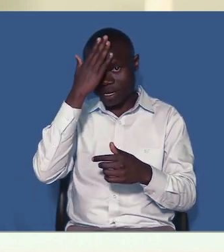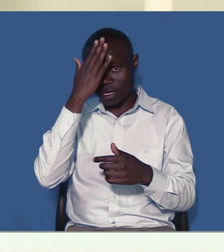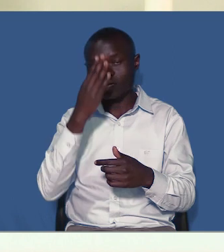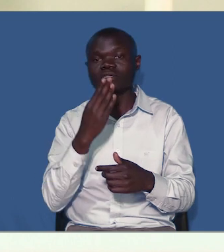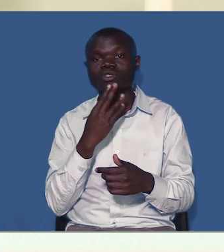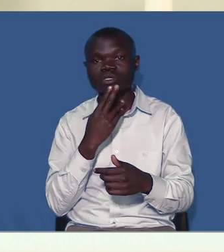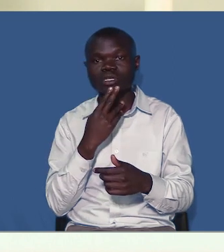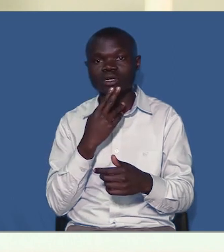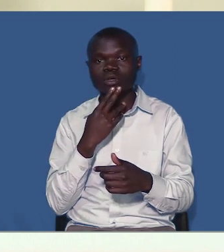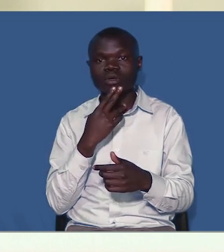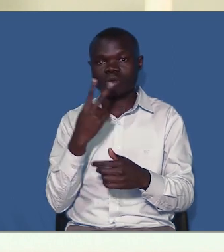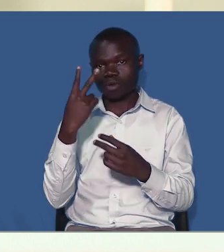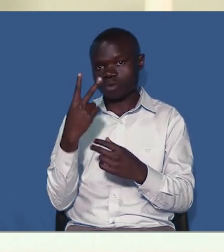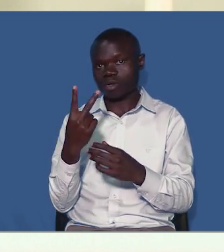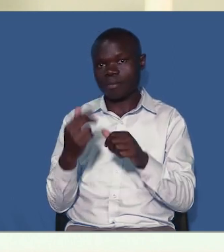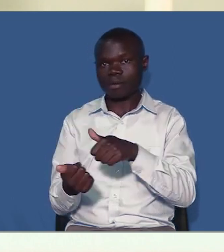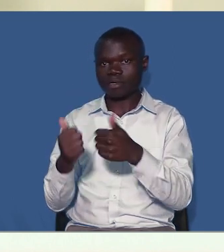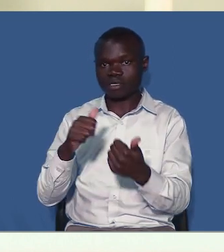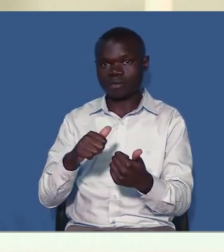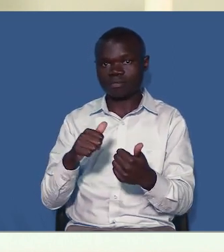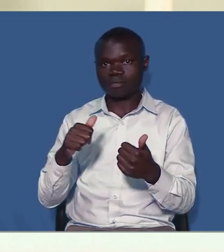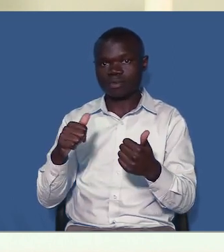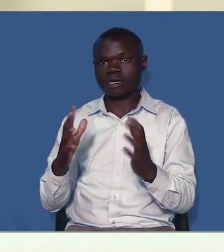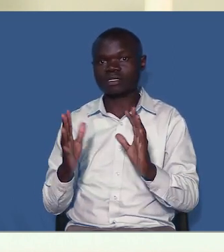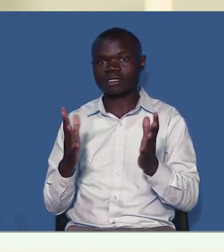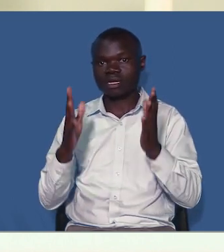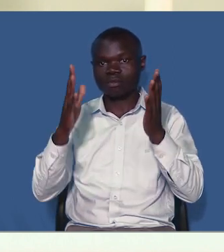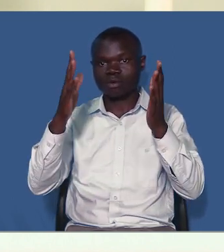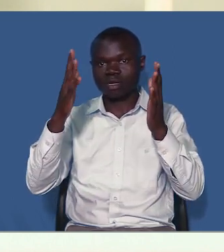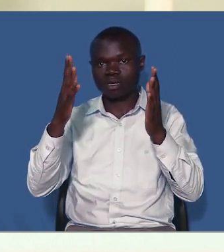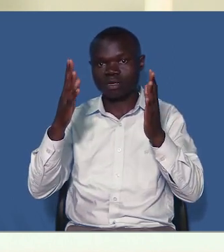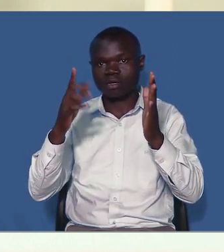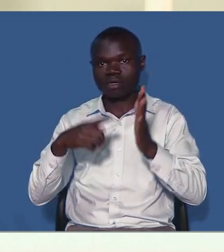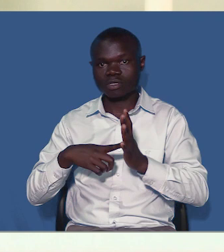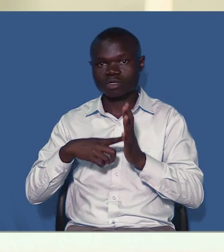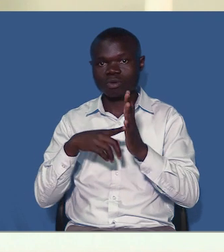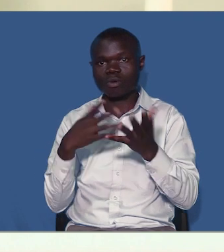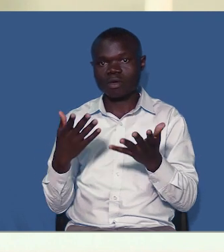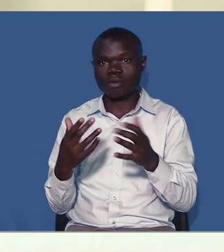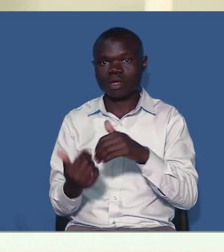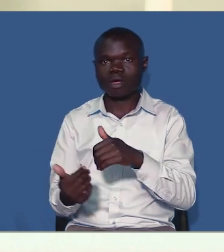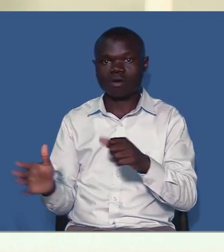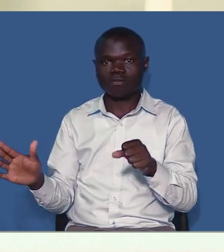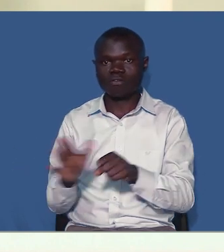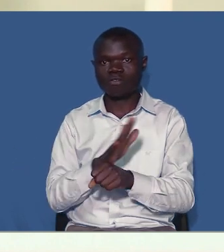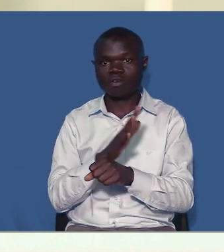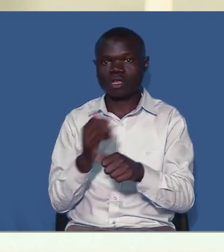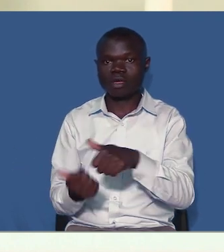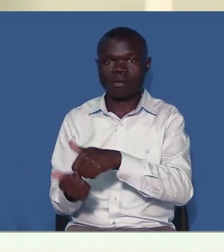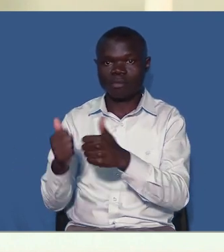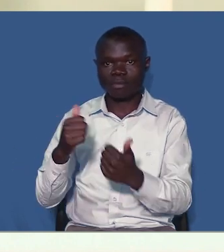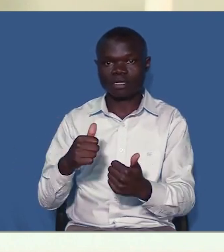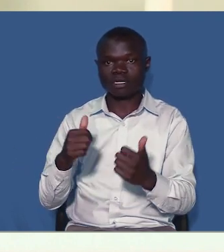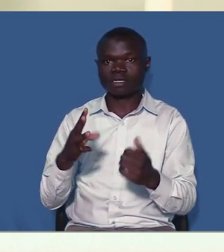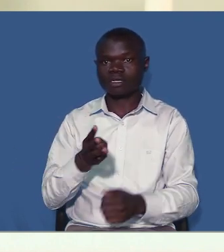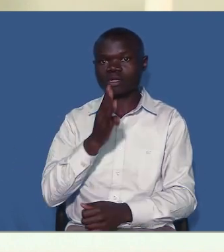being a ceremony and a symbolic ceremony where we are totally immersed in water and hands are laid on